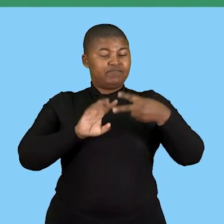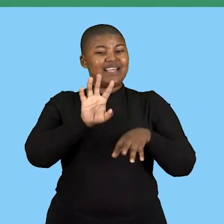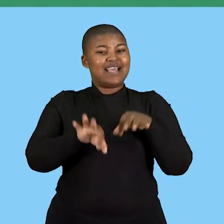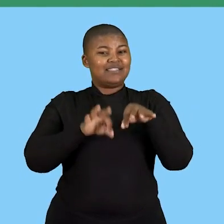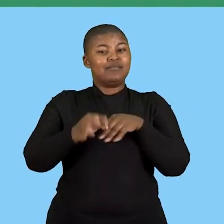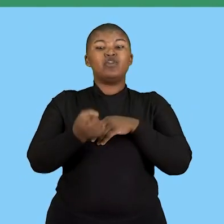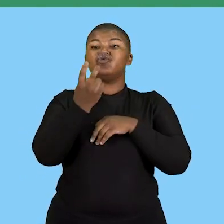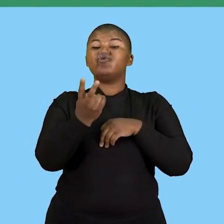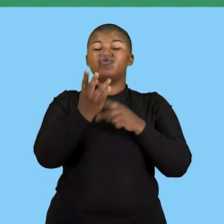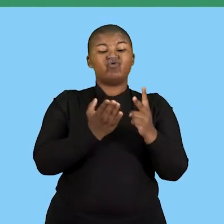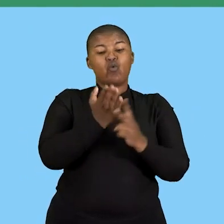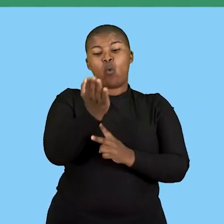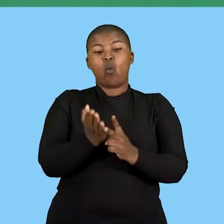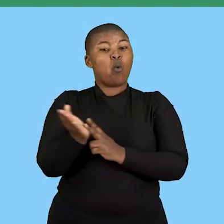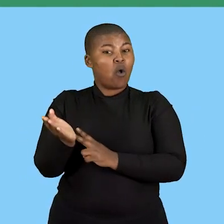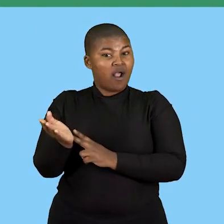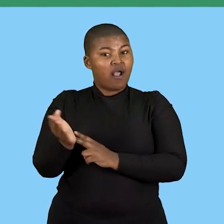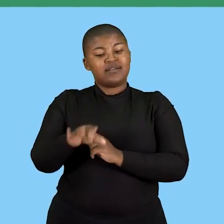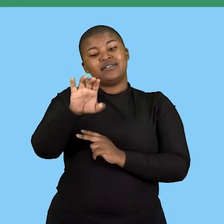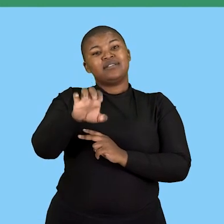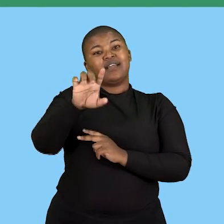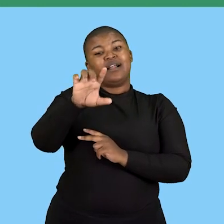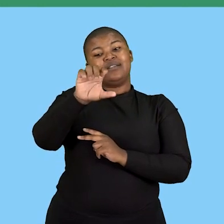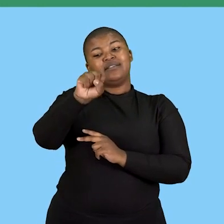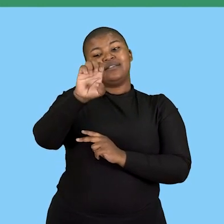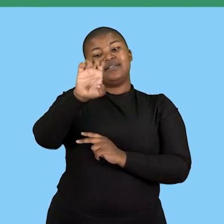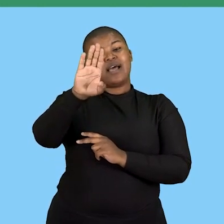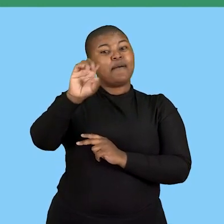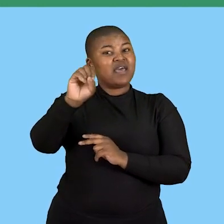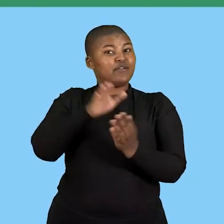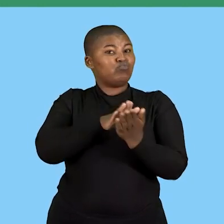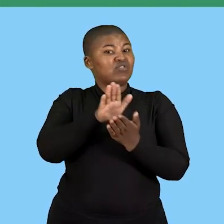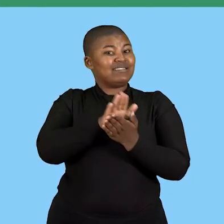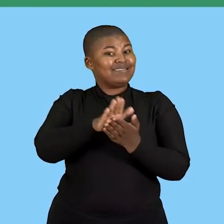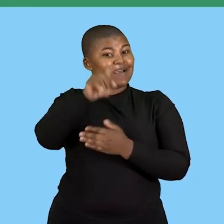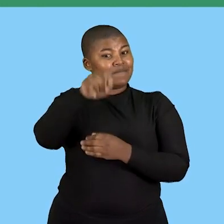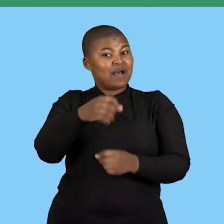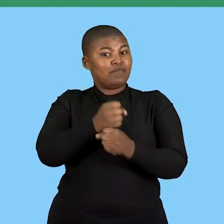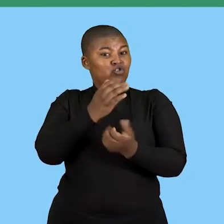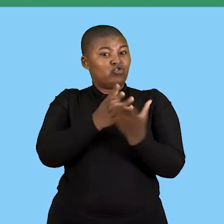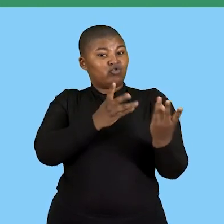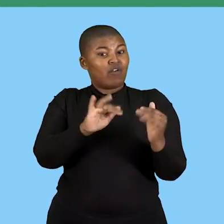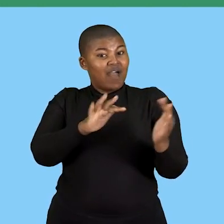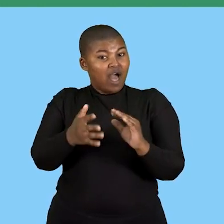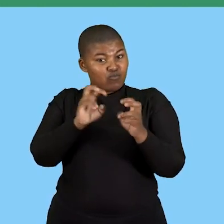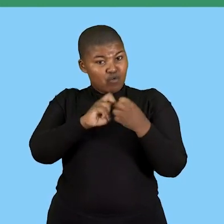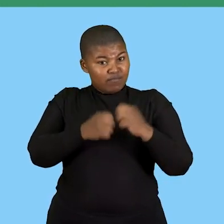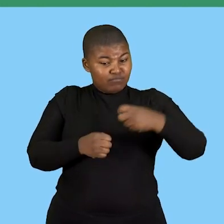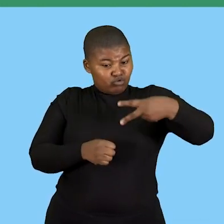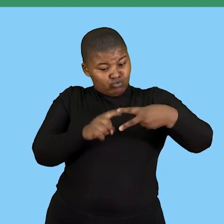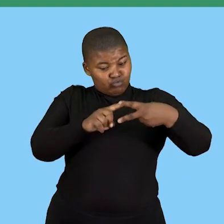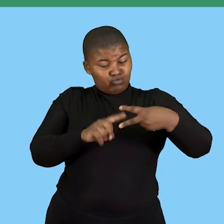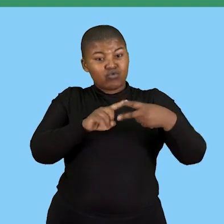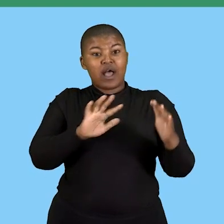you, explain two ways in which El Sabe printers should deal with each of the